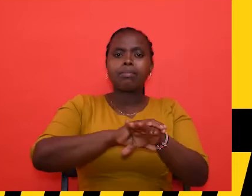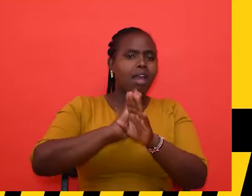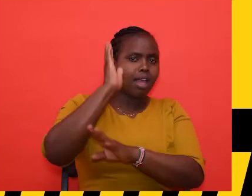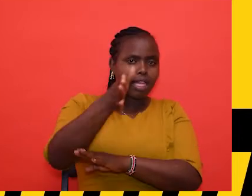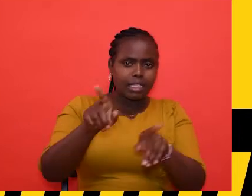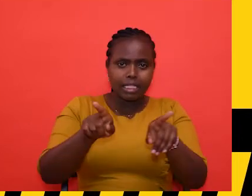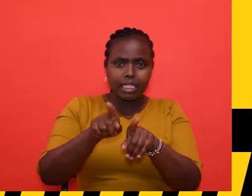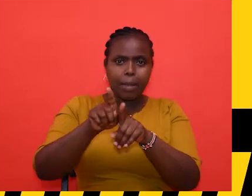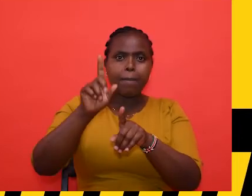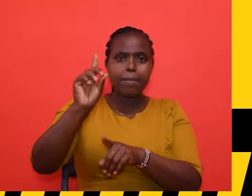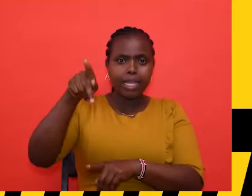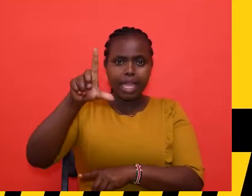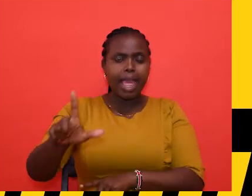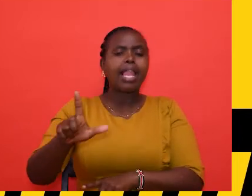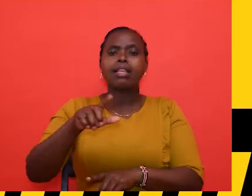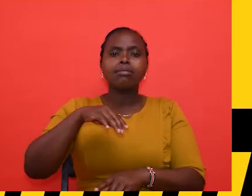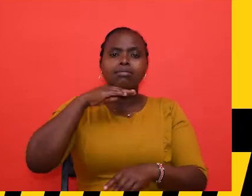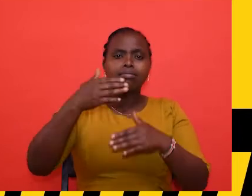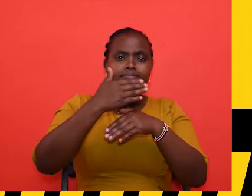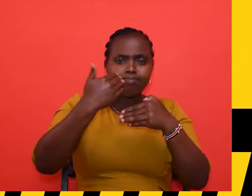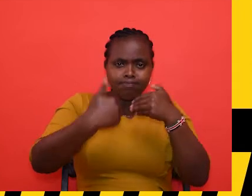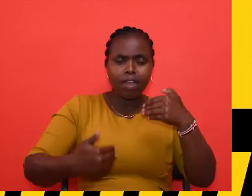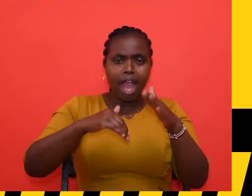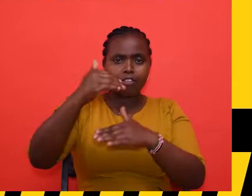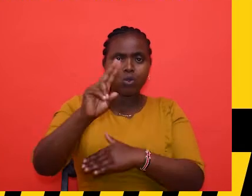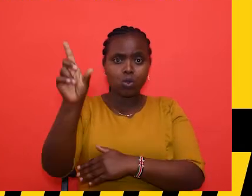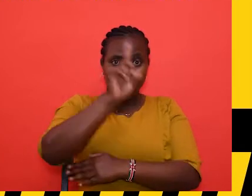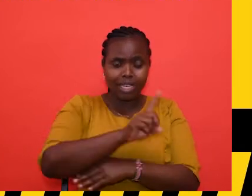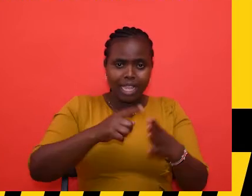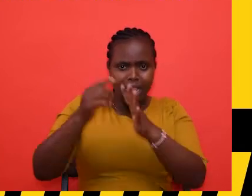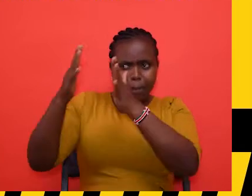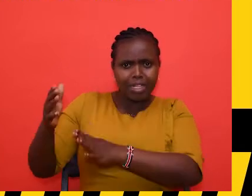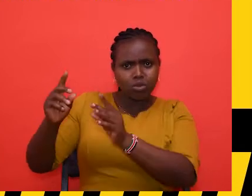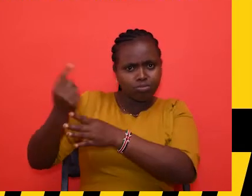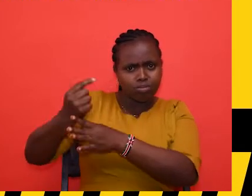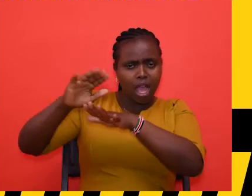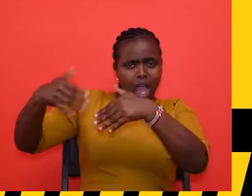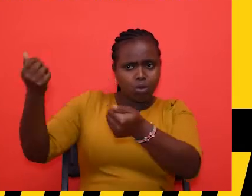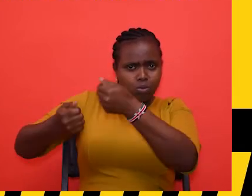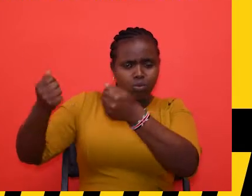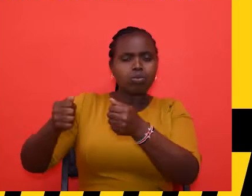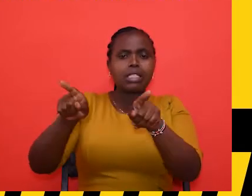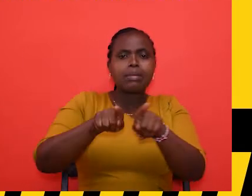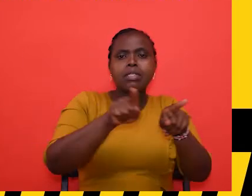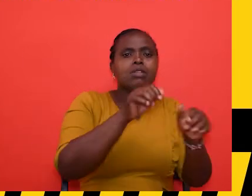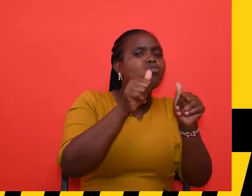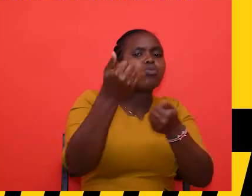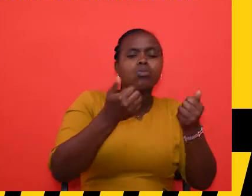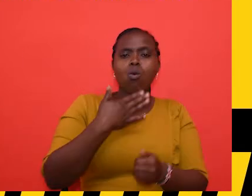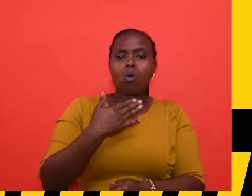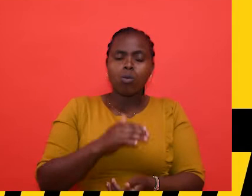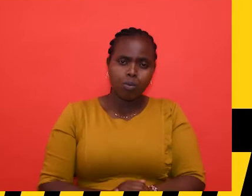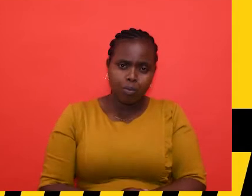immediately. The PDL matures after 21 days. During this period, the learner is trained on how to drive the vehicle of the selected class.